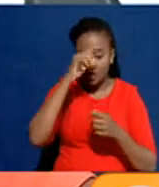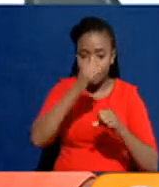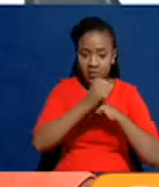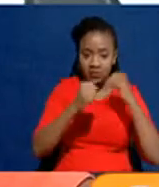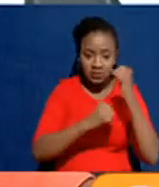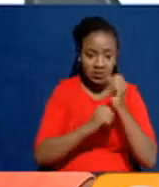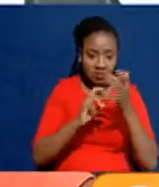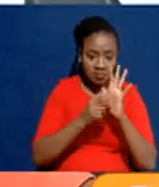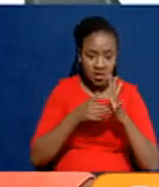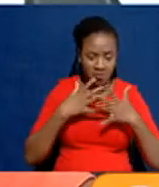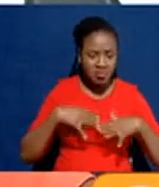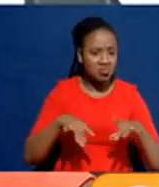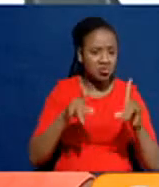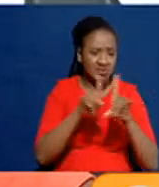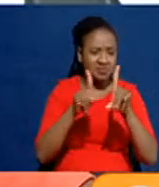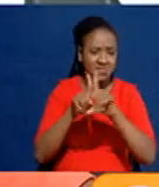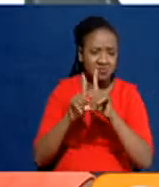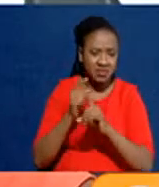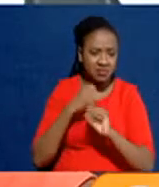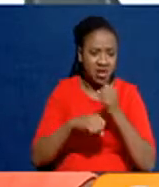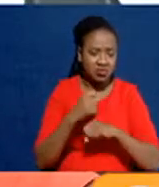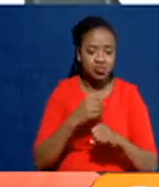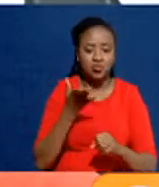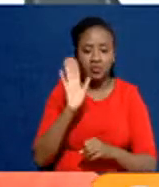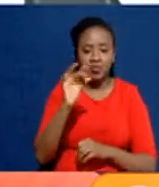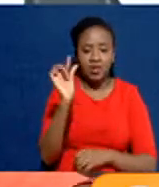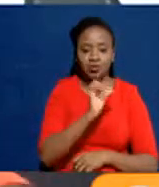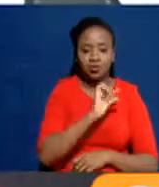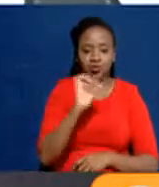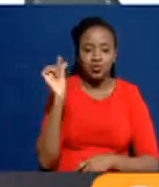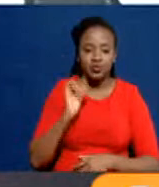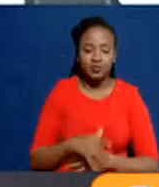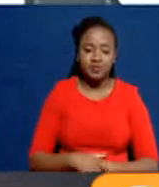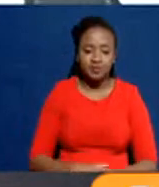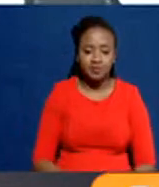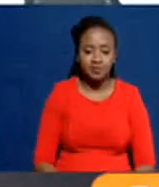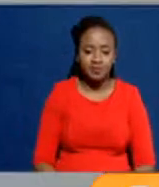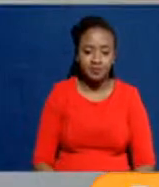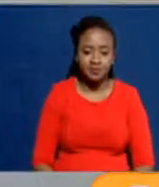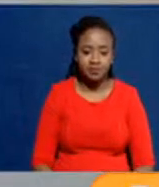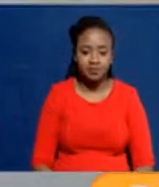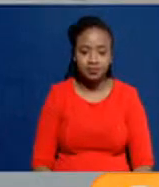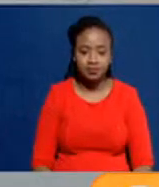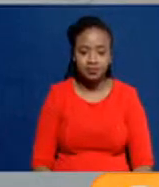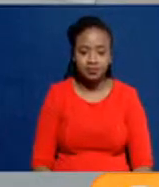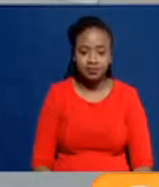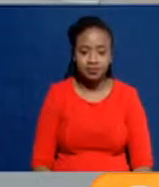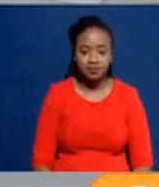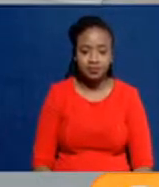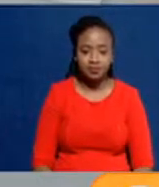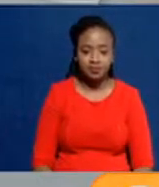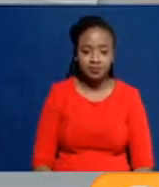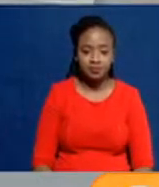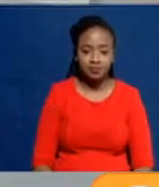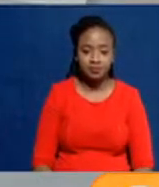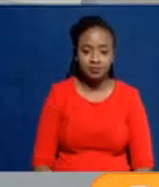people doing the same thing? Back when we return.